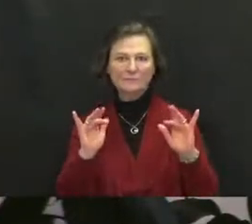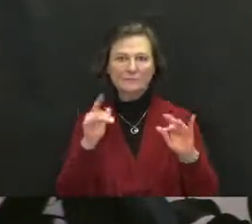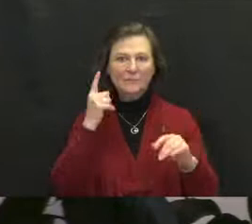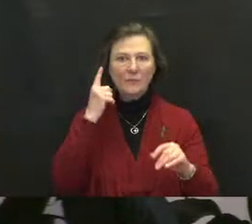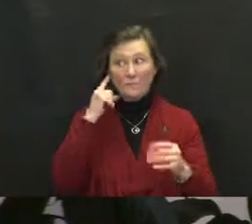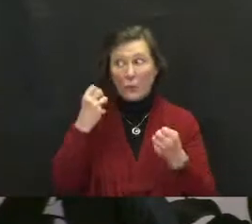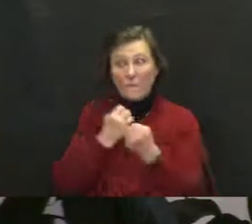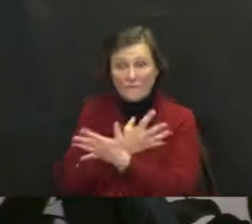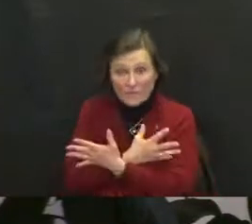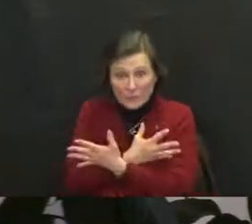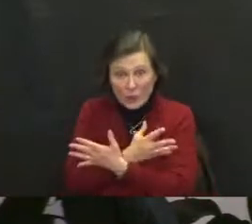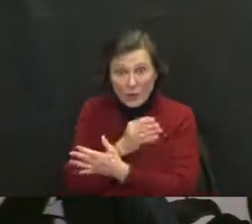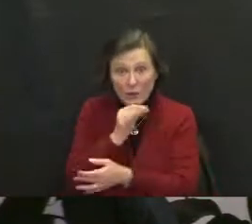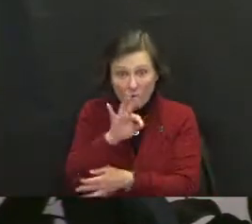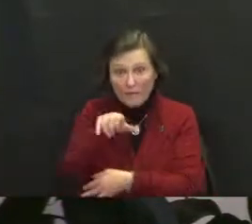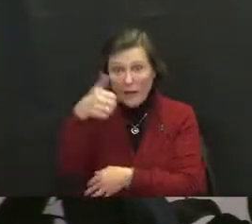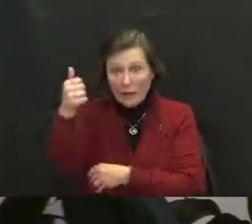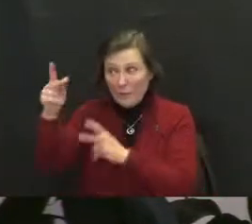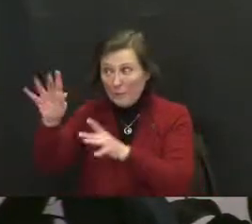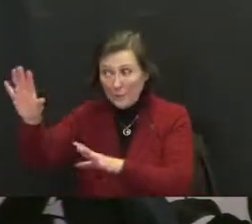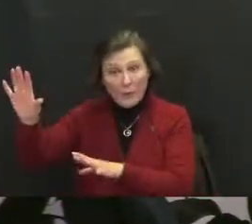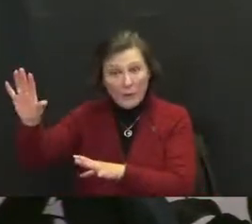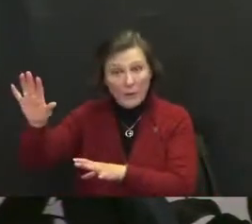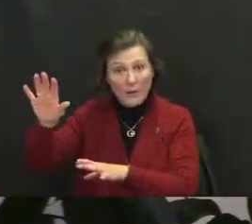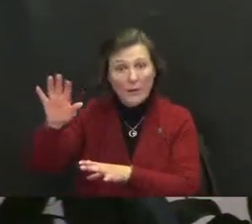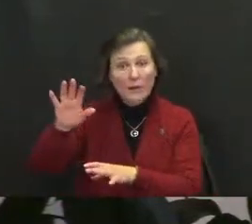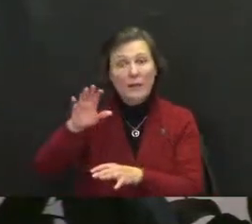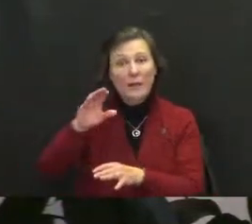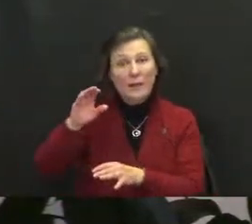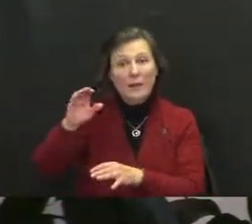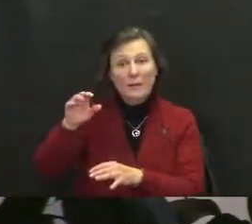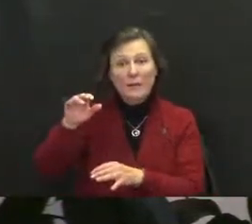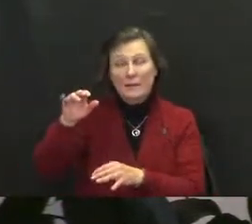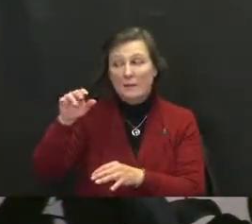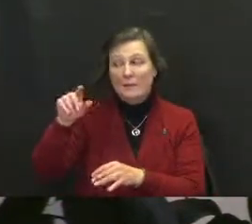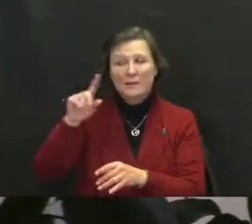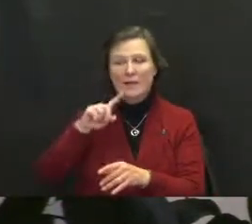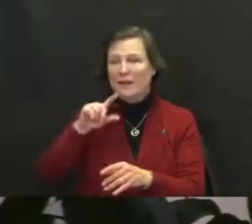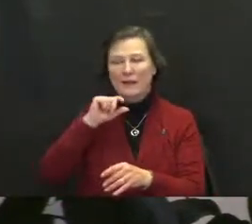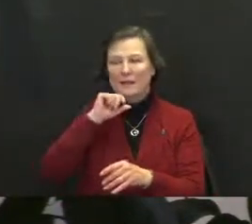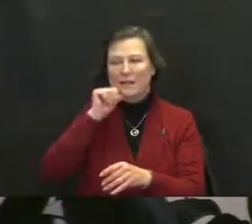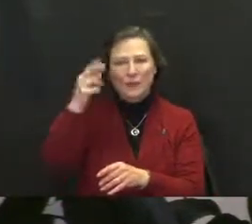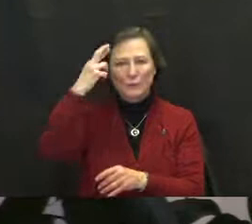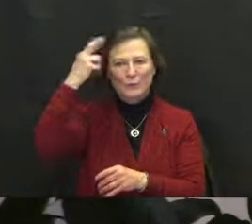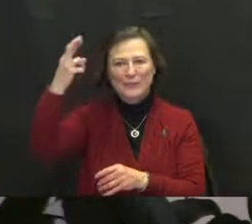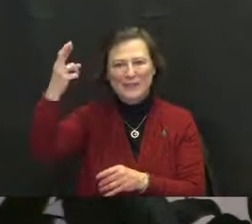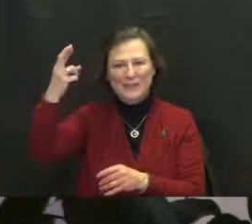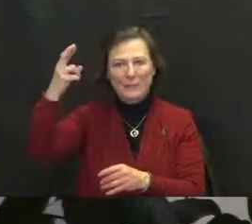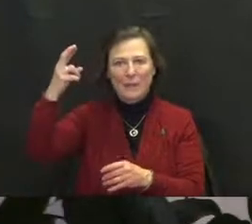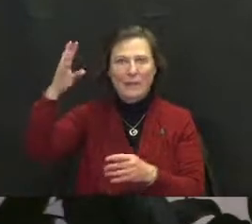others, an irrational mania of those who hate or condemn us.